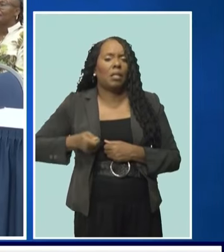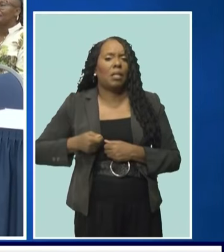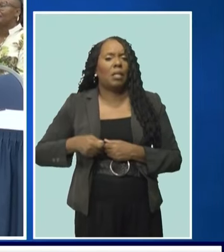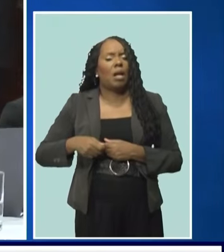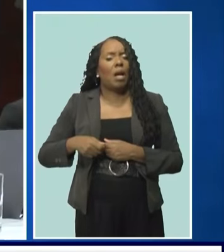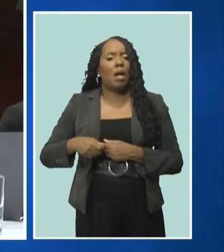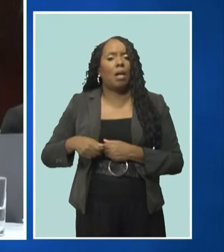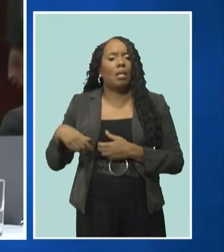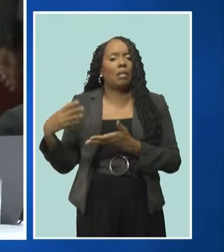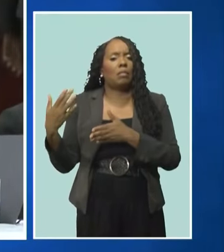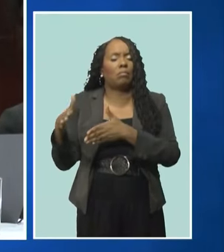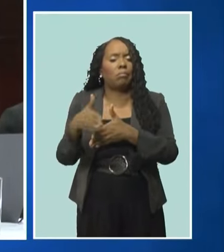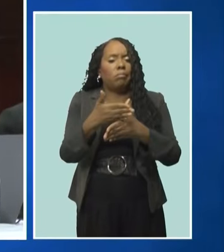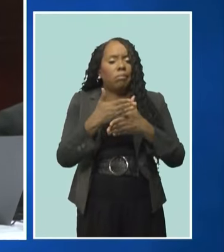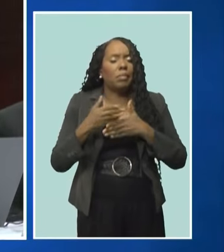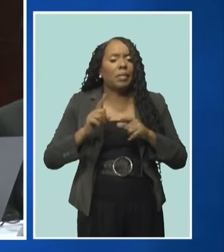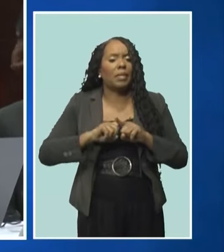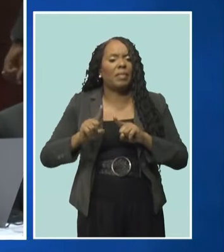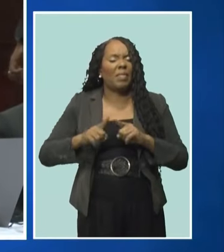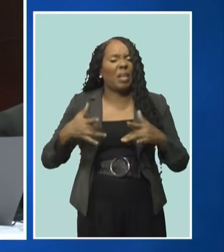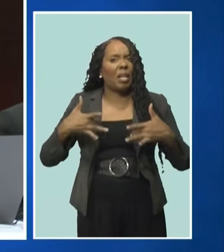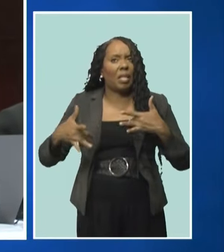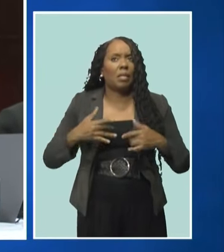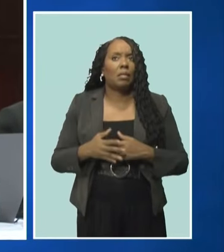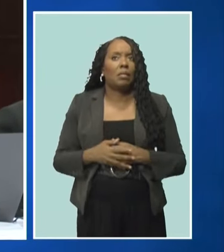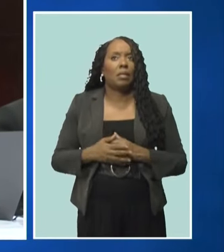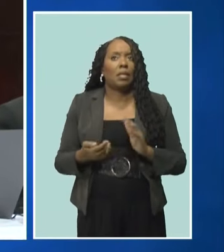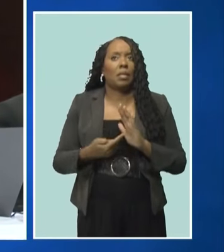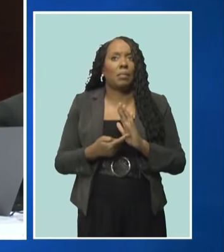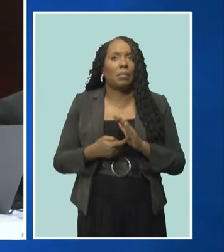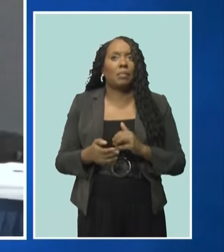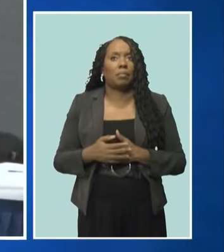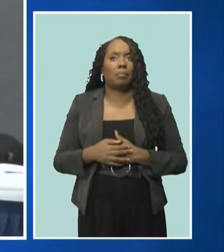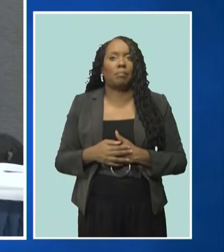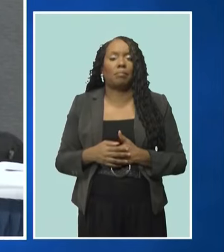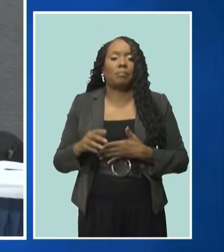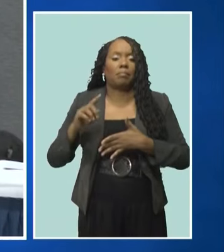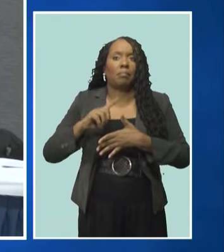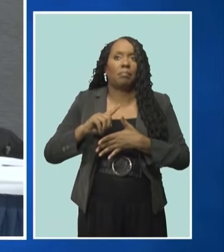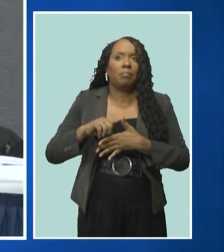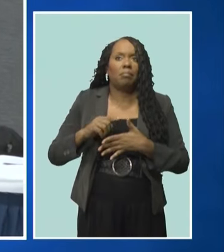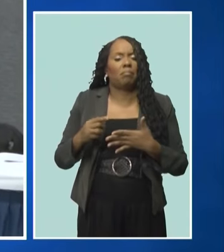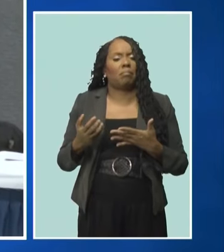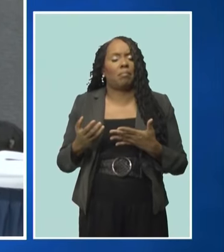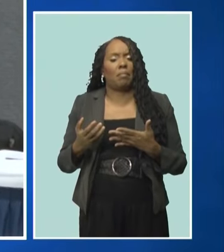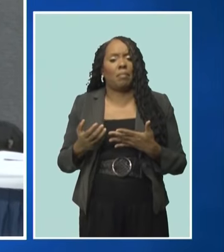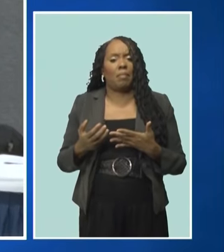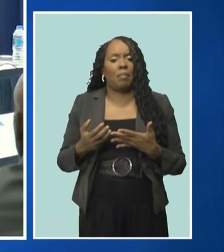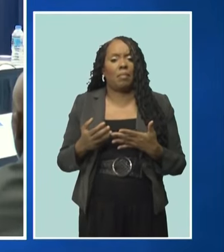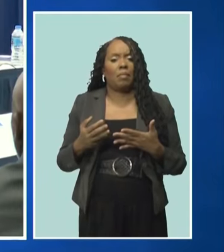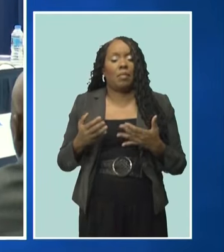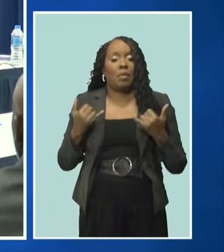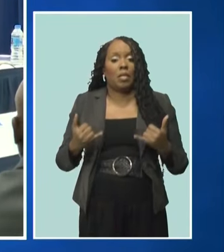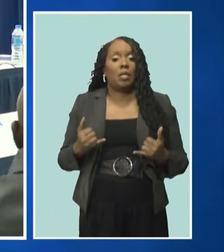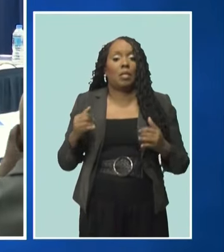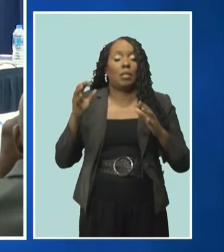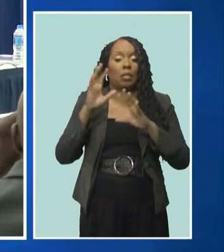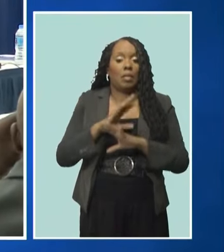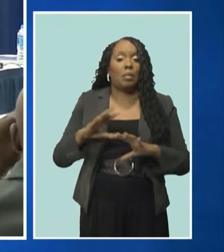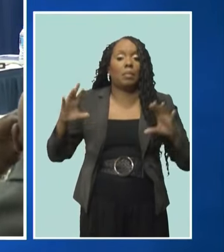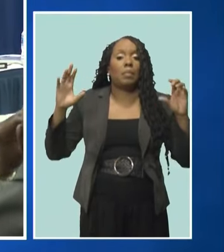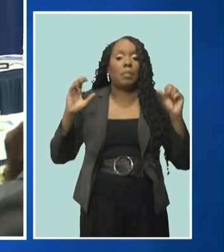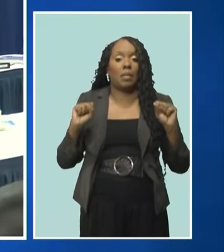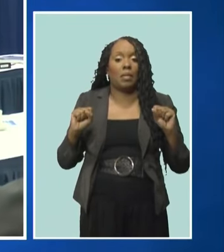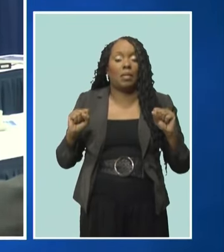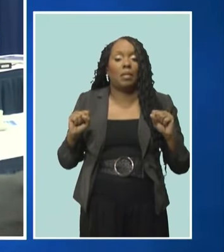concerns. He is completely opposed, for example, to the President of Barbados having to give the green light for a member of the judiciary to